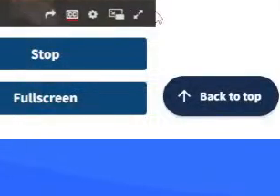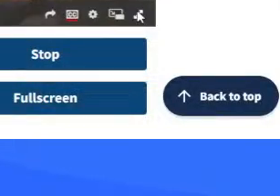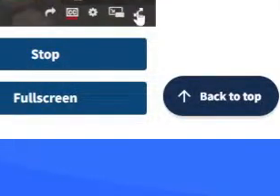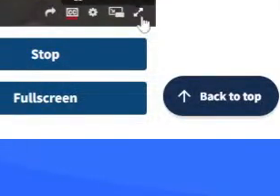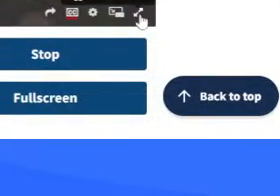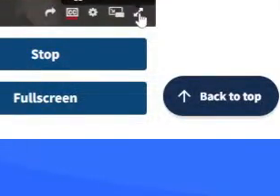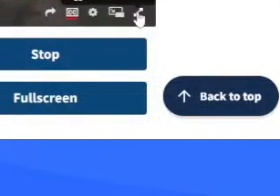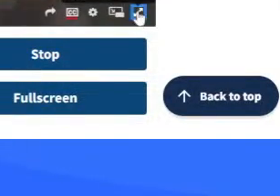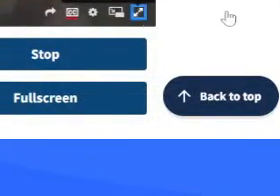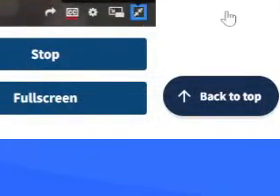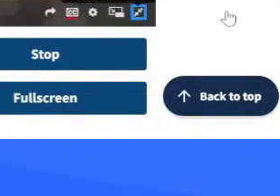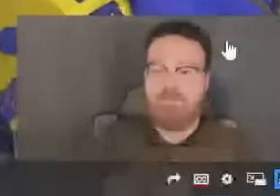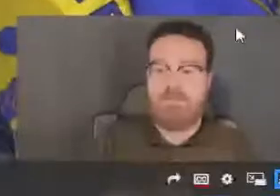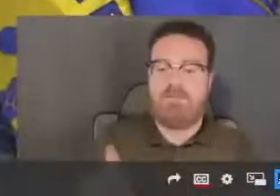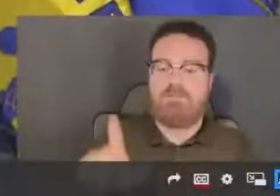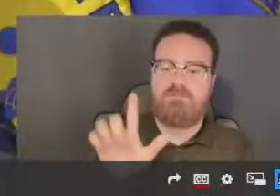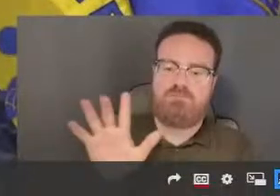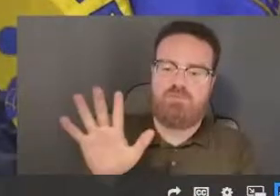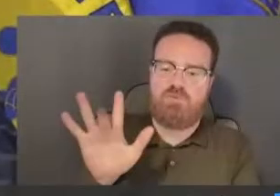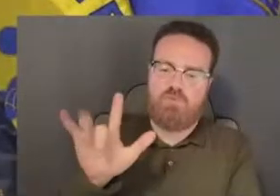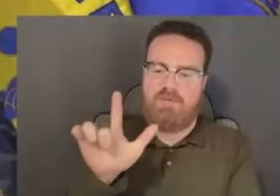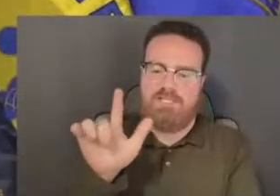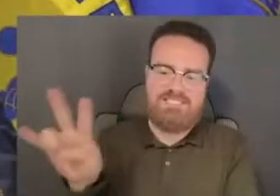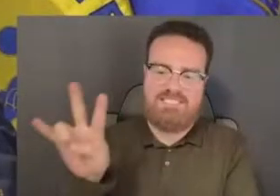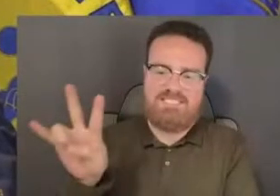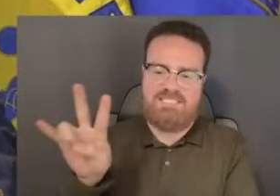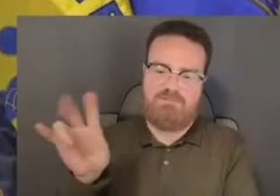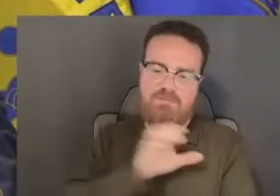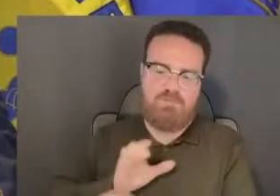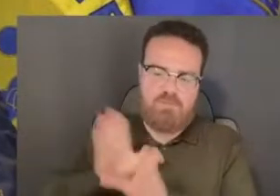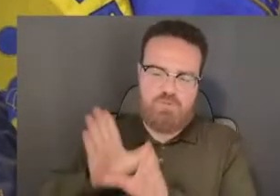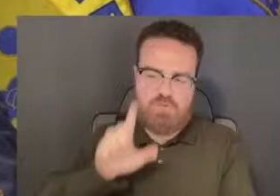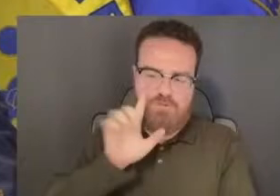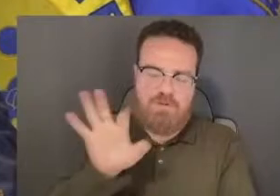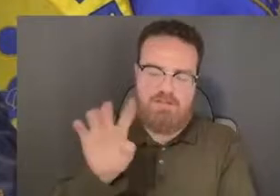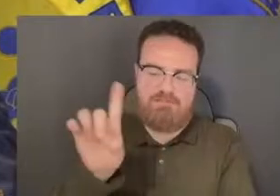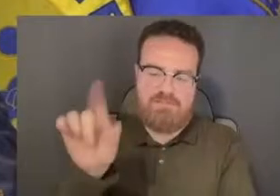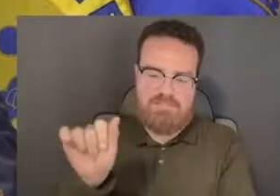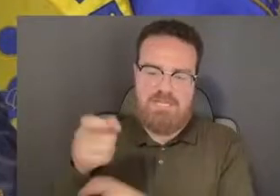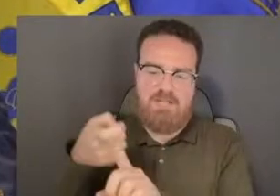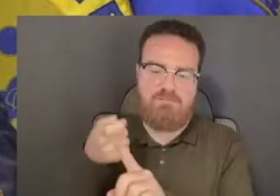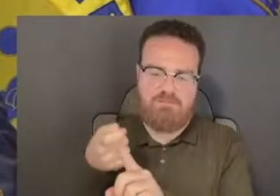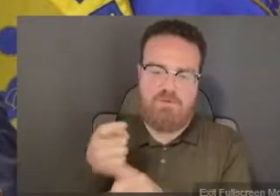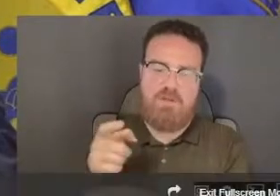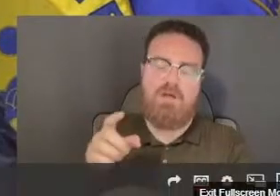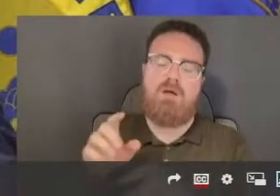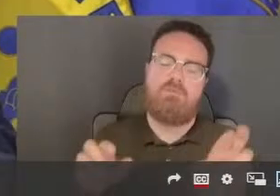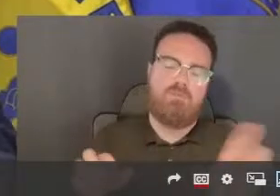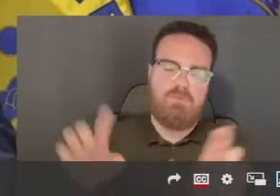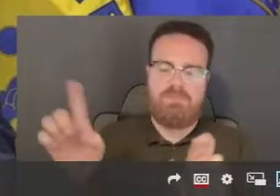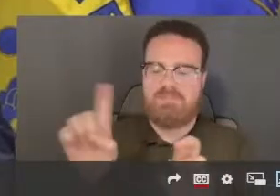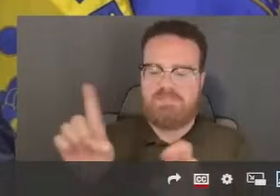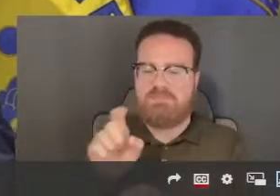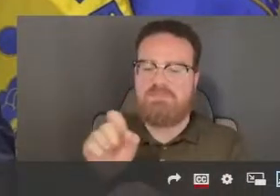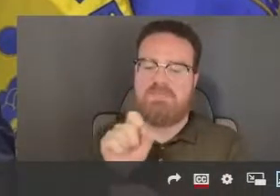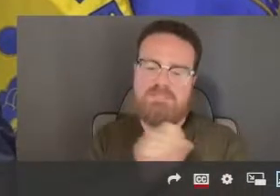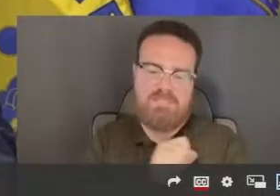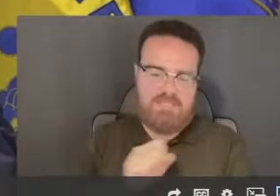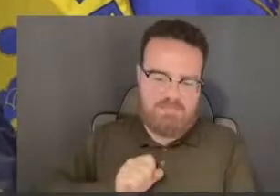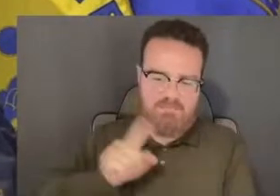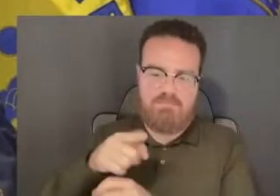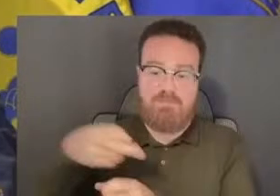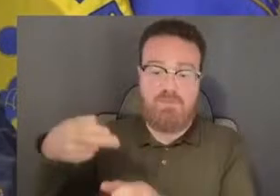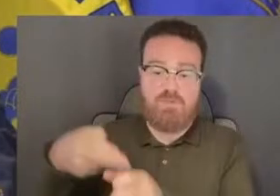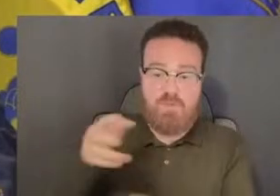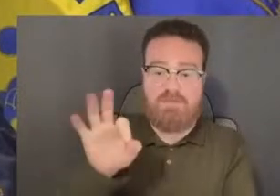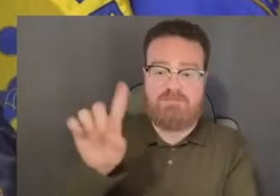be lower here. Vote of the Senate. Dr. Makary joined FDA from the Johns Hopkins University and Hospital, where he founded the Johns Hopkins